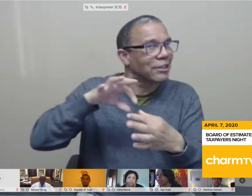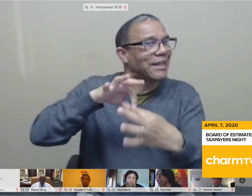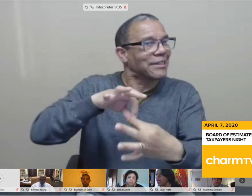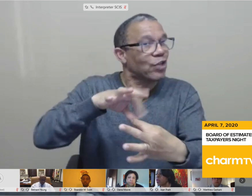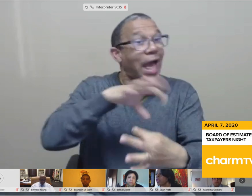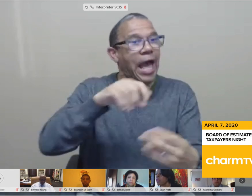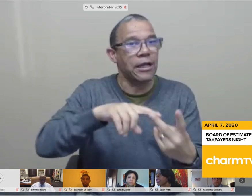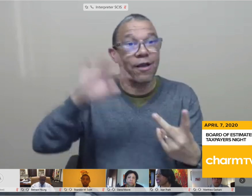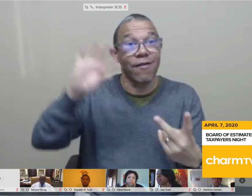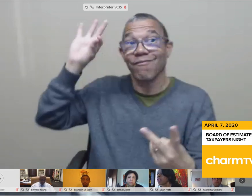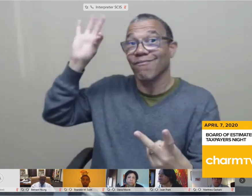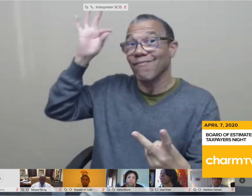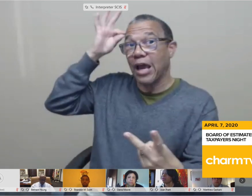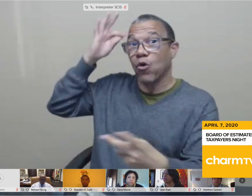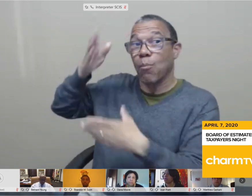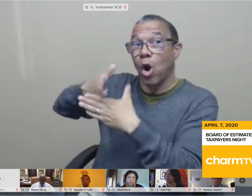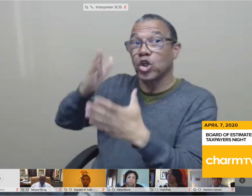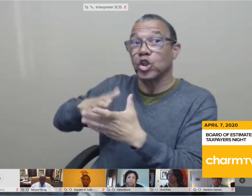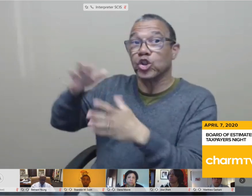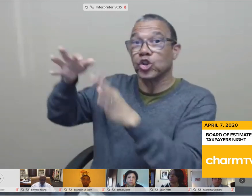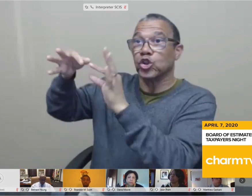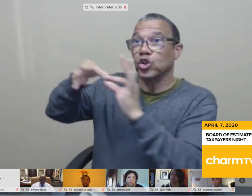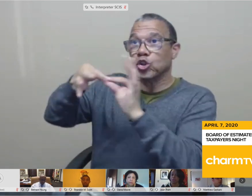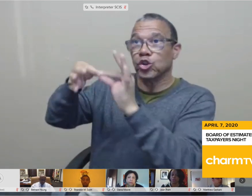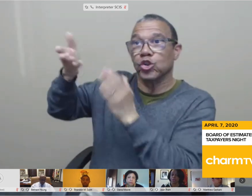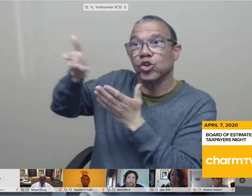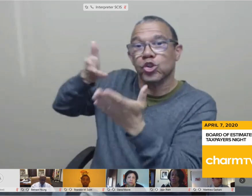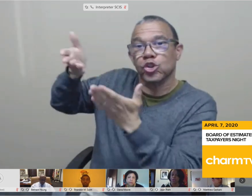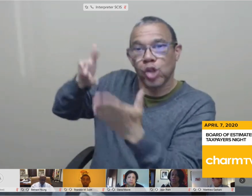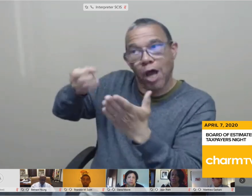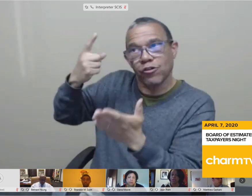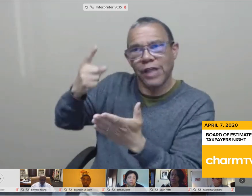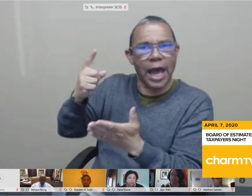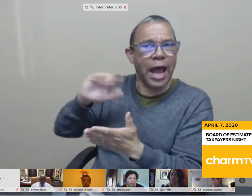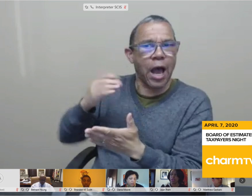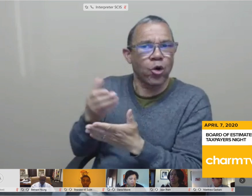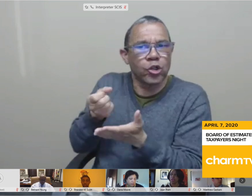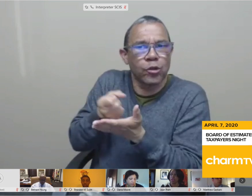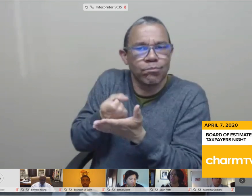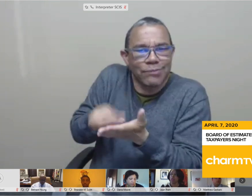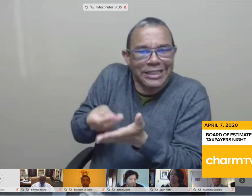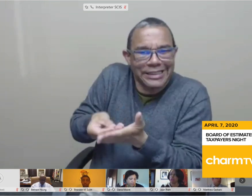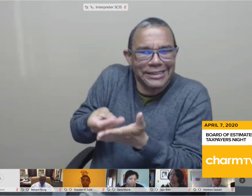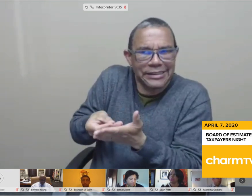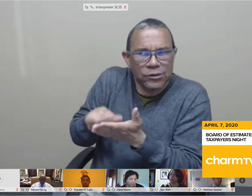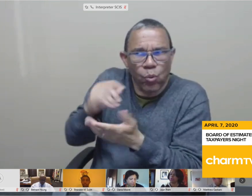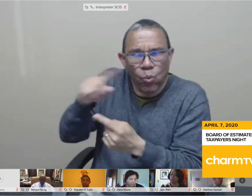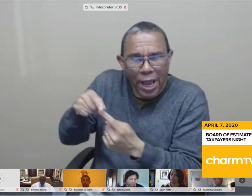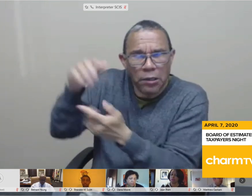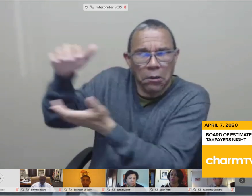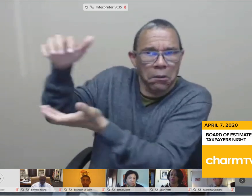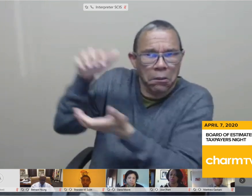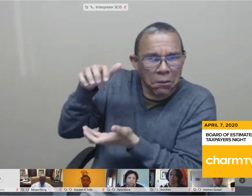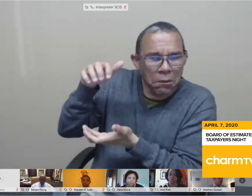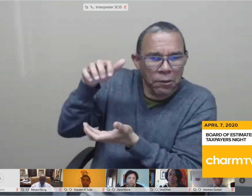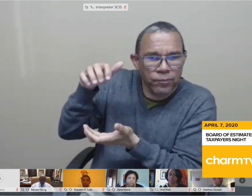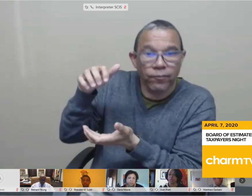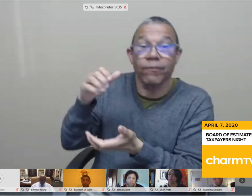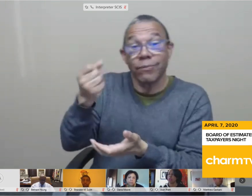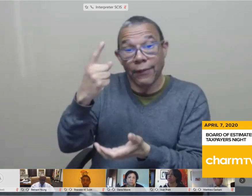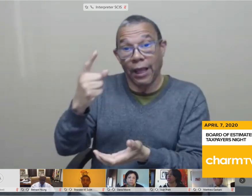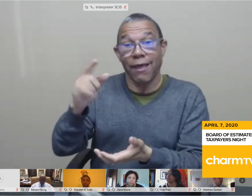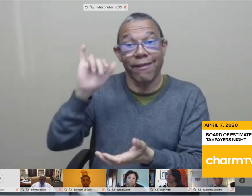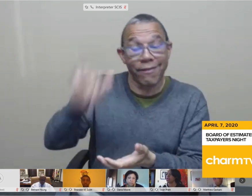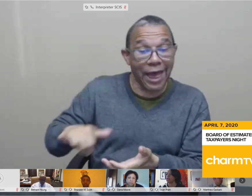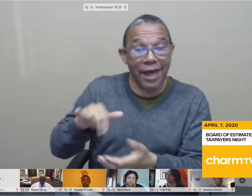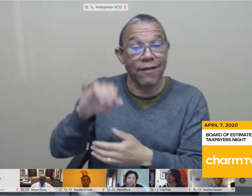to understand all the sources that are available. What we know about the federal stimulus and that stabilization fund that I